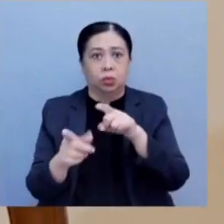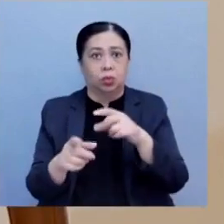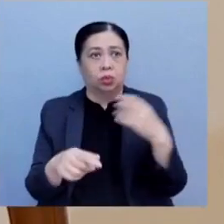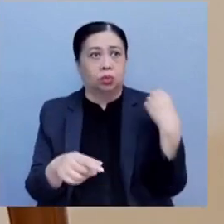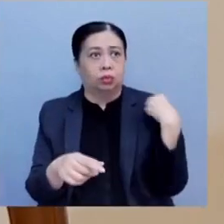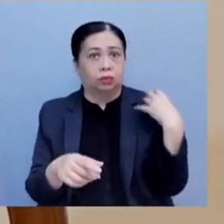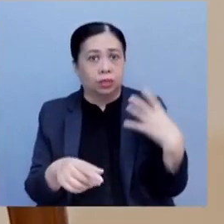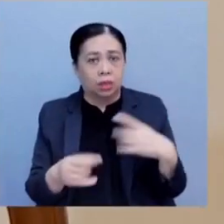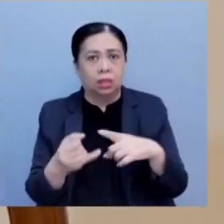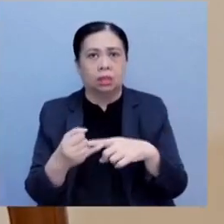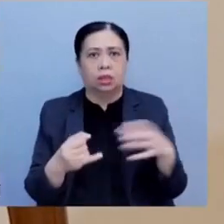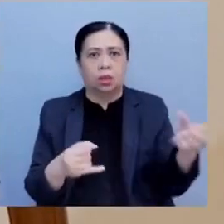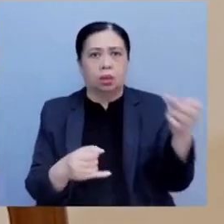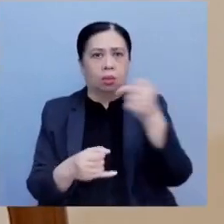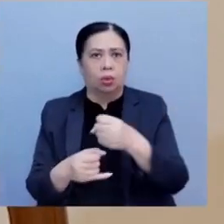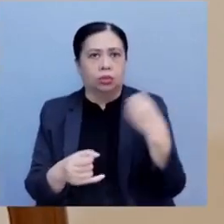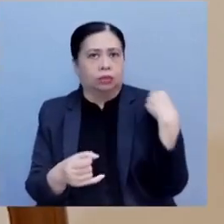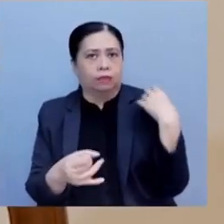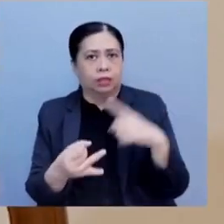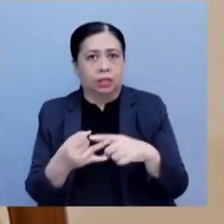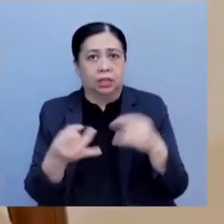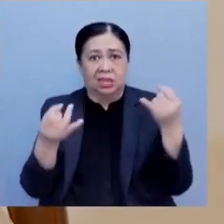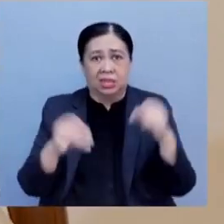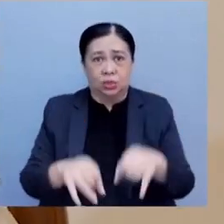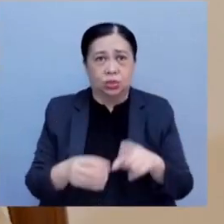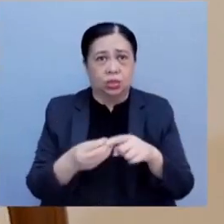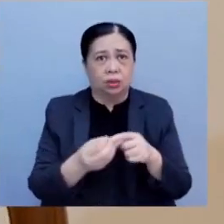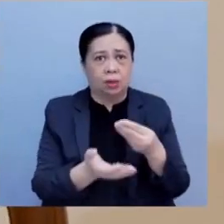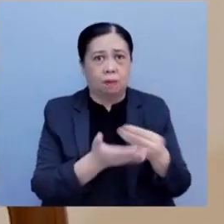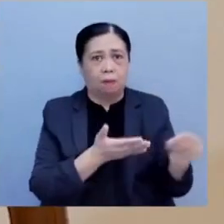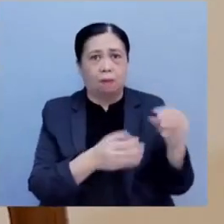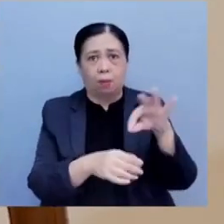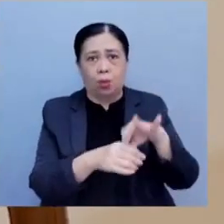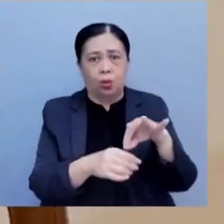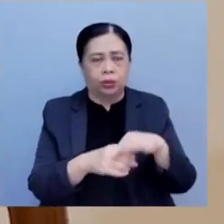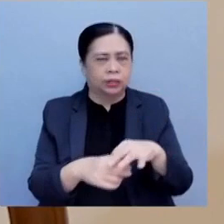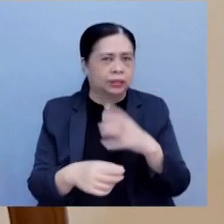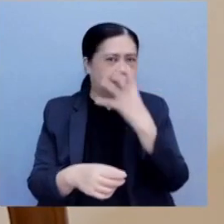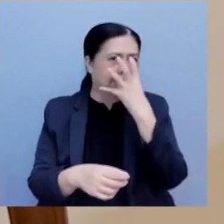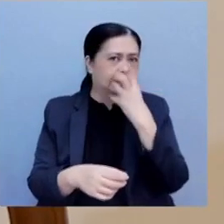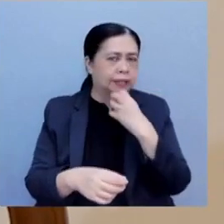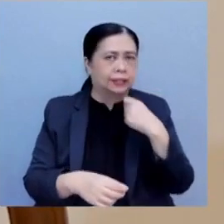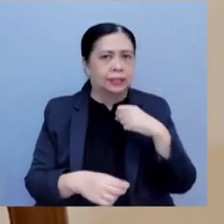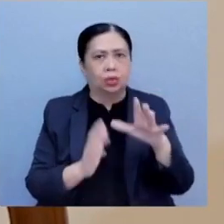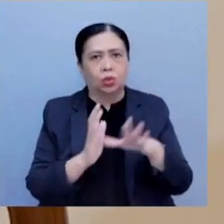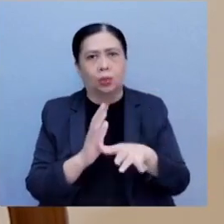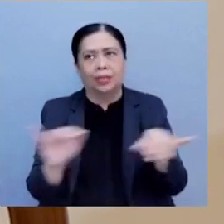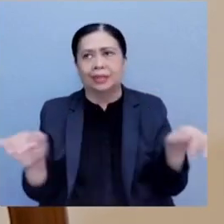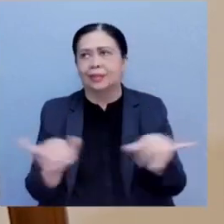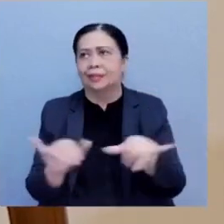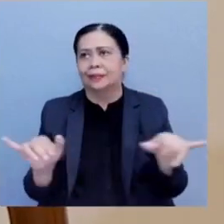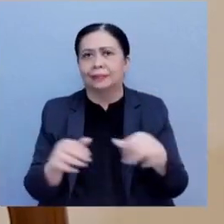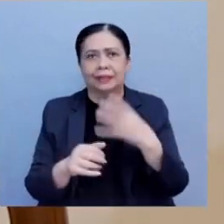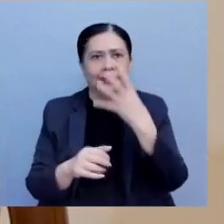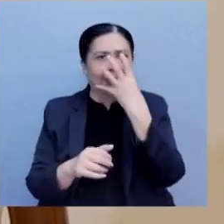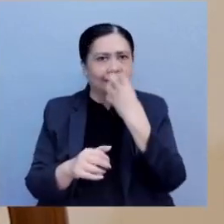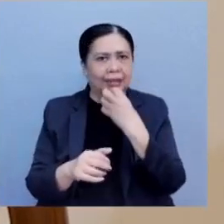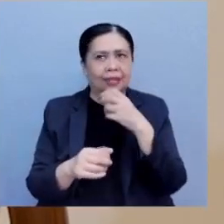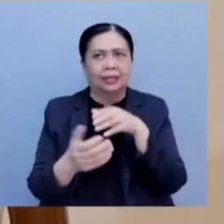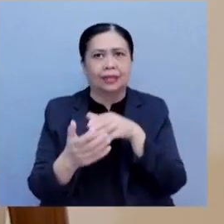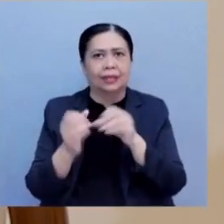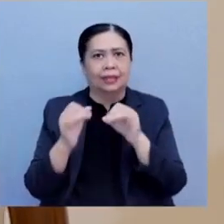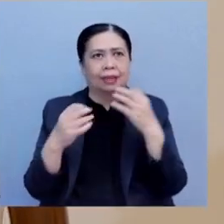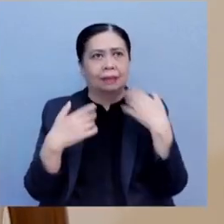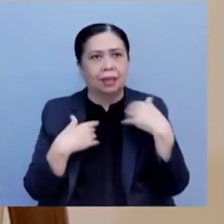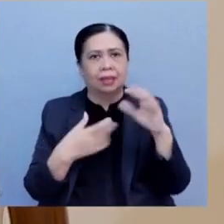an appointed official, pag ang issue na po pamimili, sobrat doble po ang galit ng Commission on Elections dyan. Para na rin po yung galit namin kapag kami